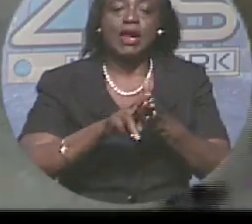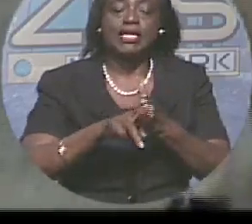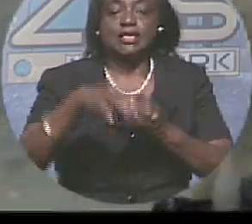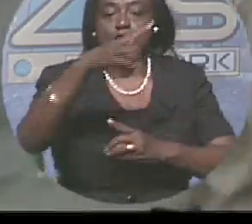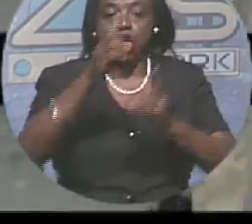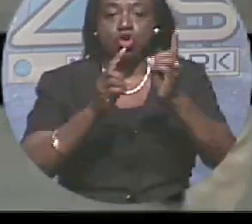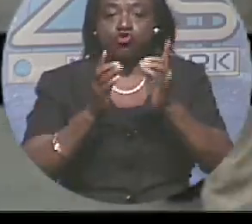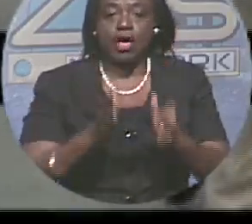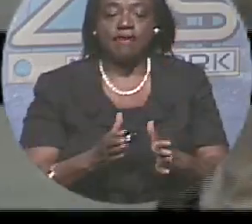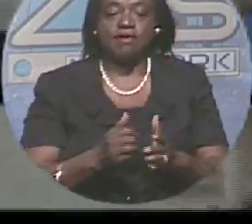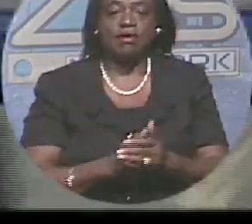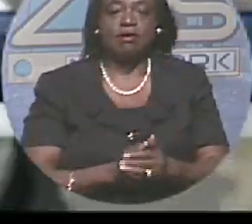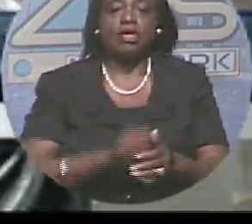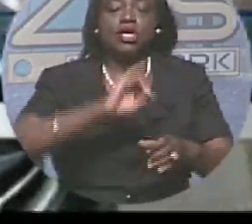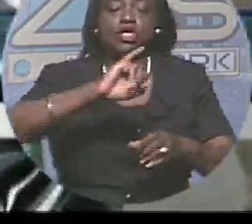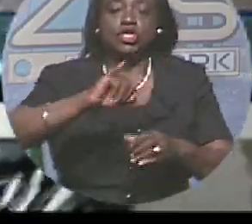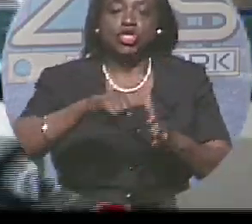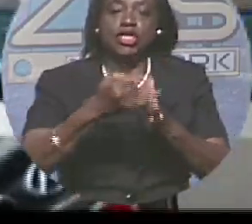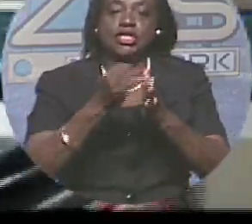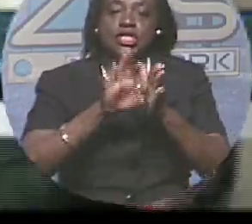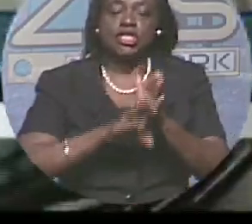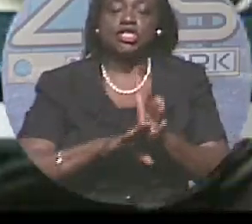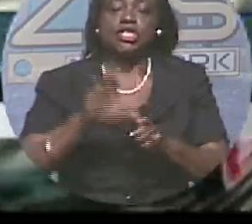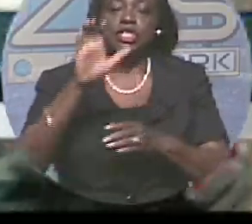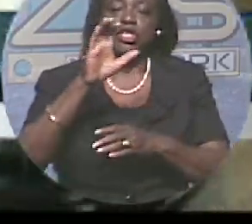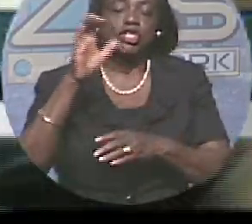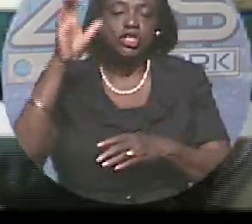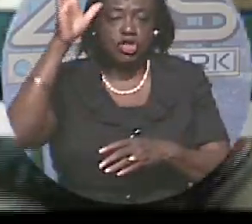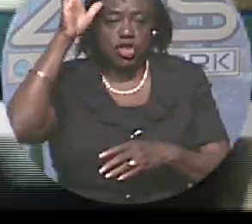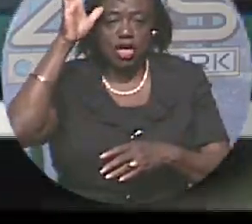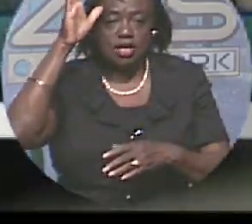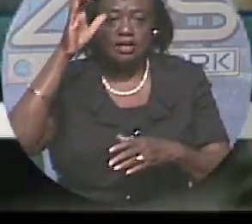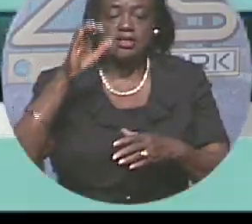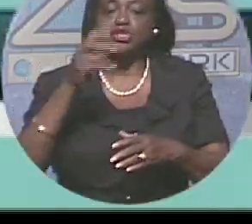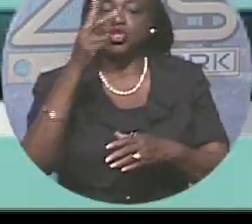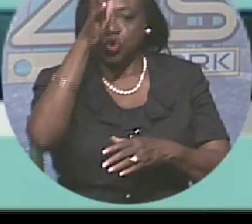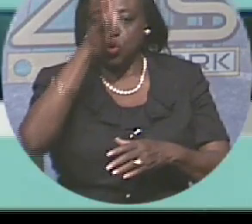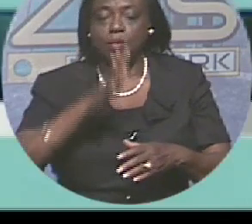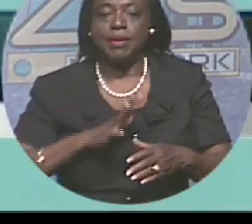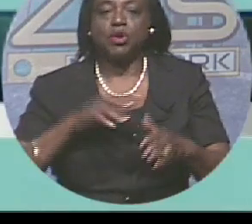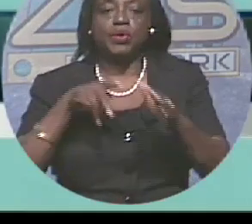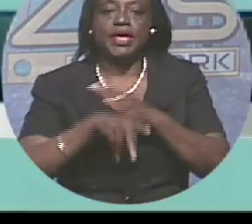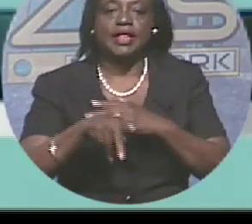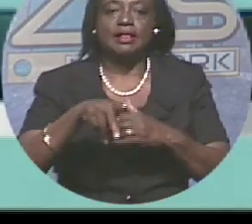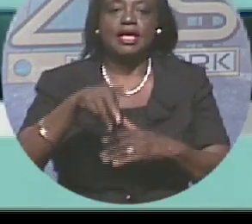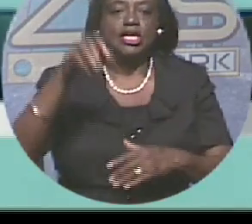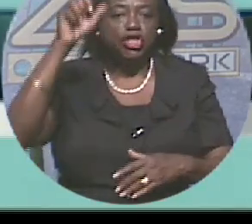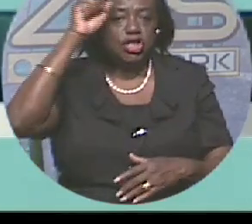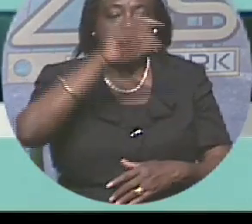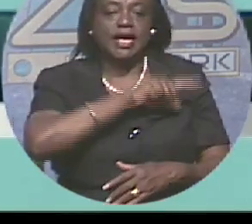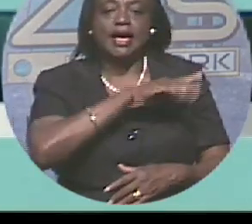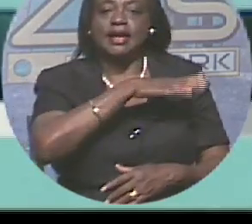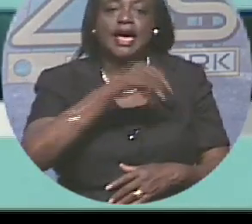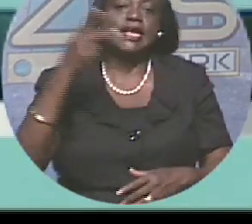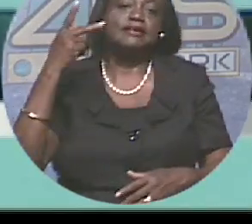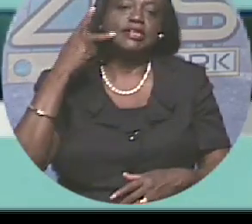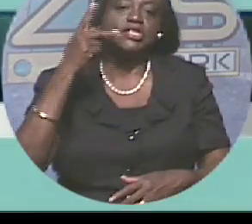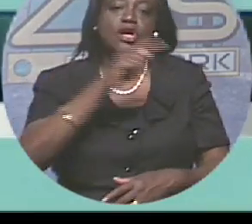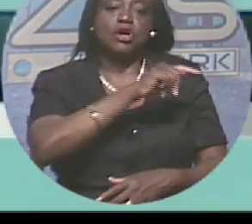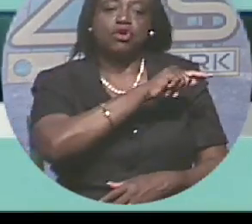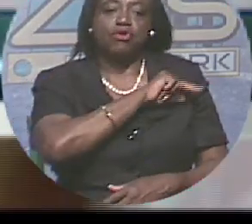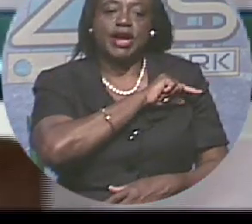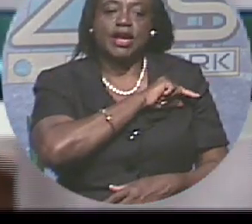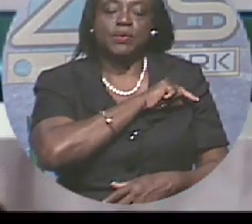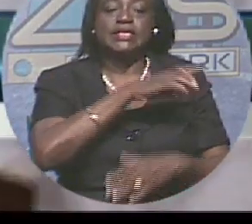So before Justice Charles, the sentencing for the two men convicted of killing immigration officer Shane Gardner and his friend Trishka Brannon was delayed